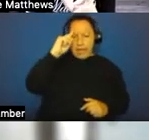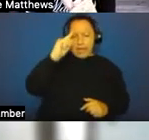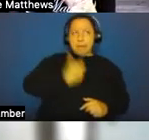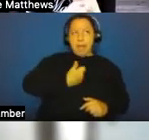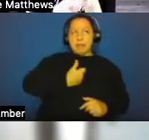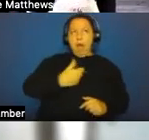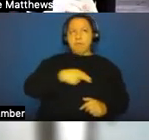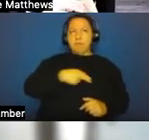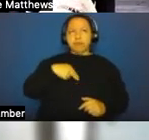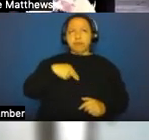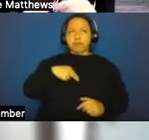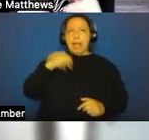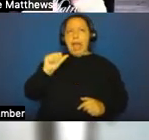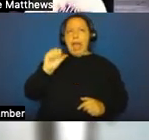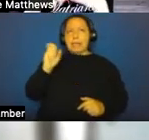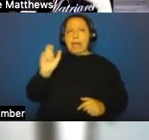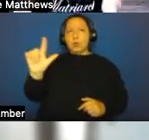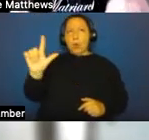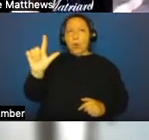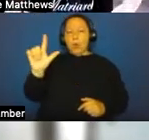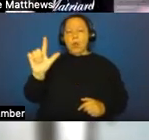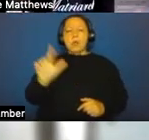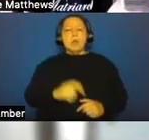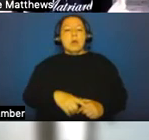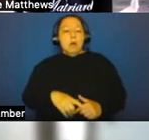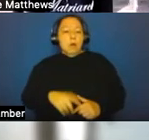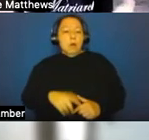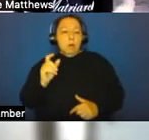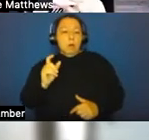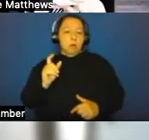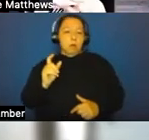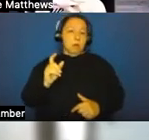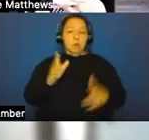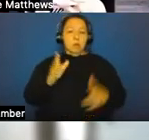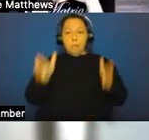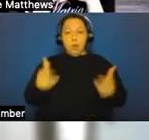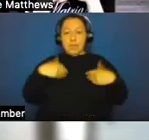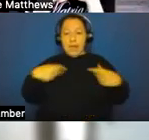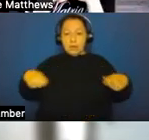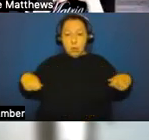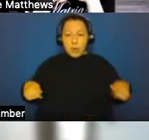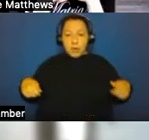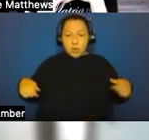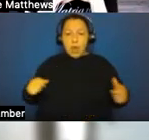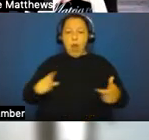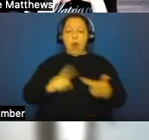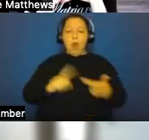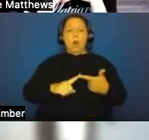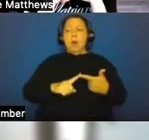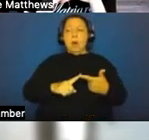That they don't, you know, if they're in a wheelchair and if they're have whatever cognitive, people think they're asexual